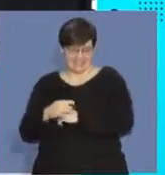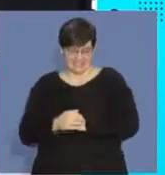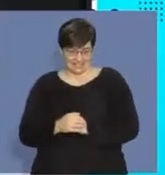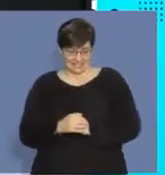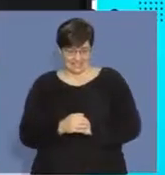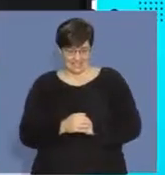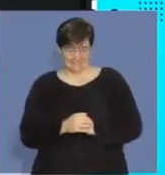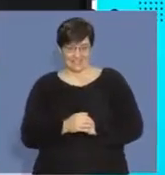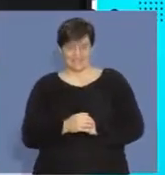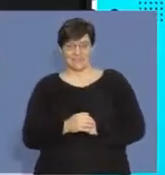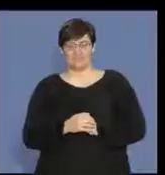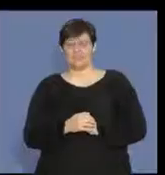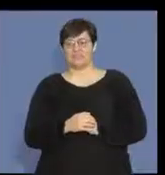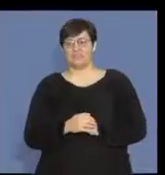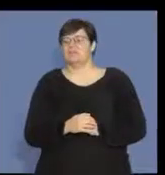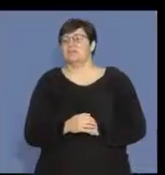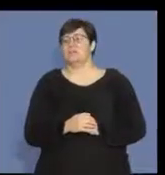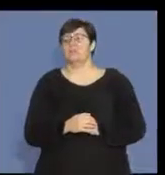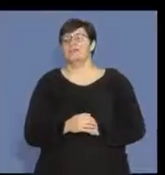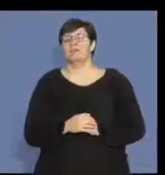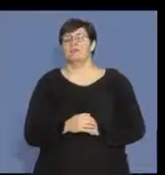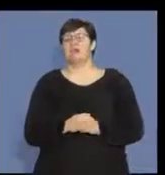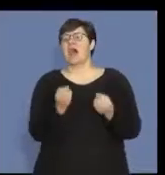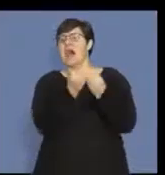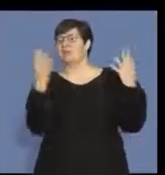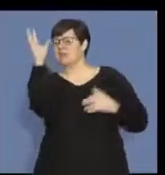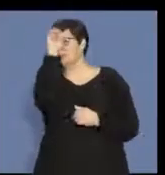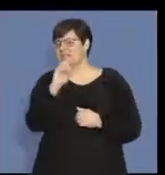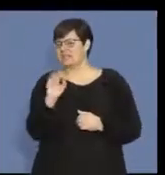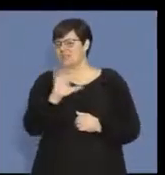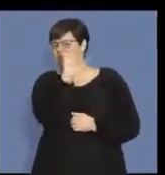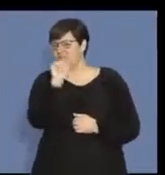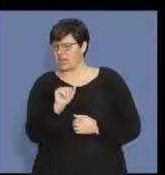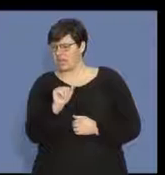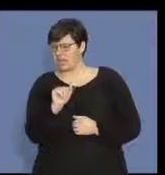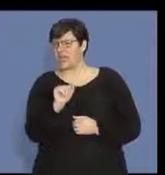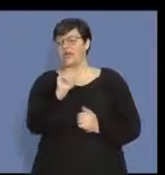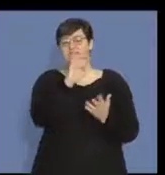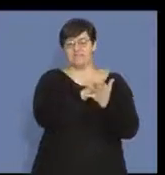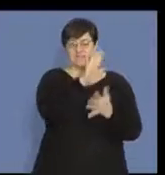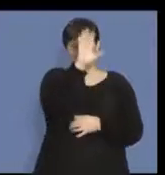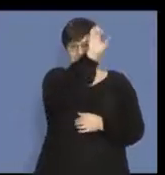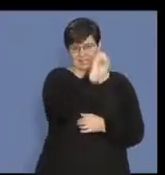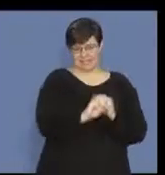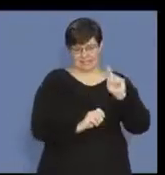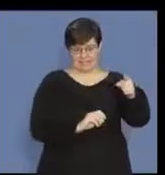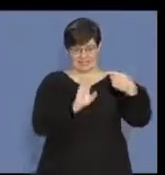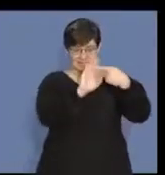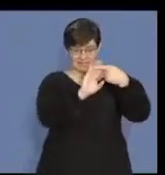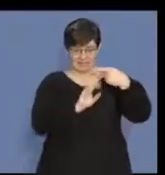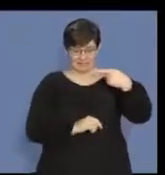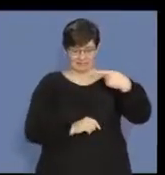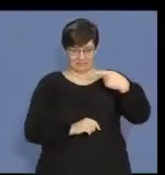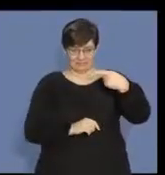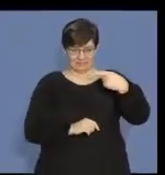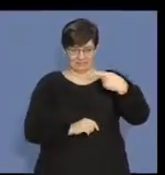that to you. Okay, now the standard rate of VAT in South Africa is 15%. Right, so